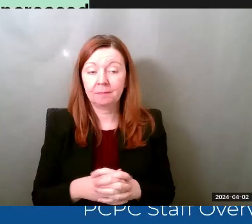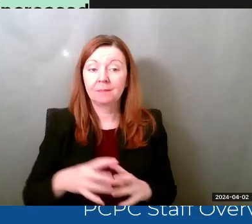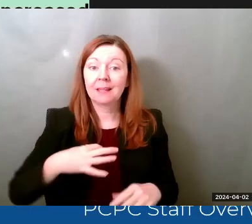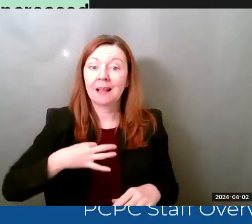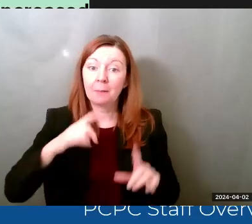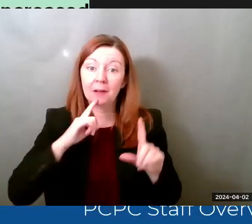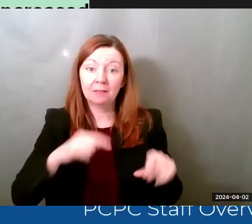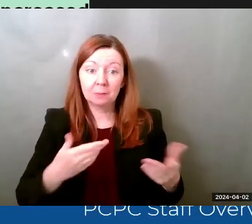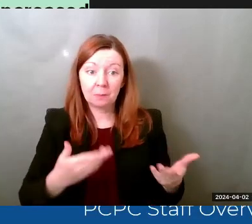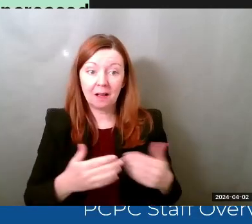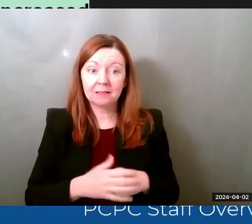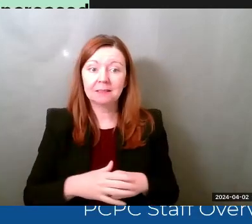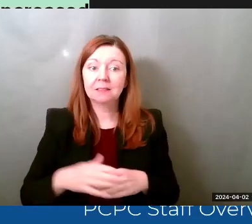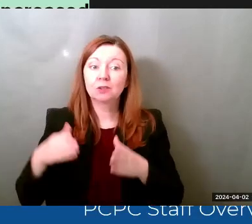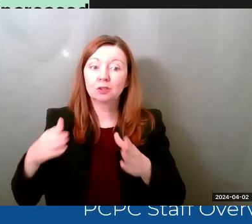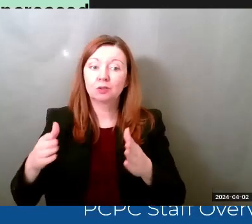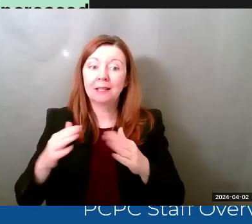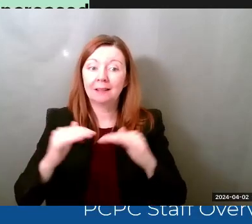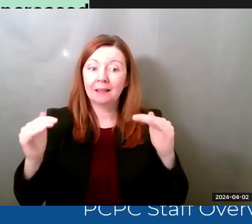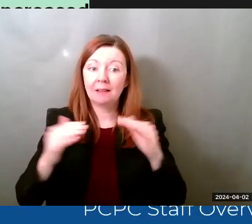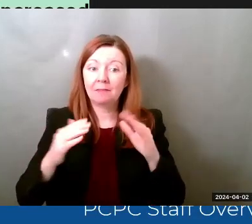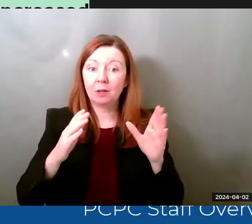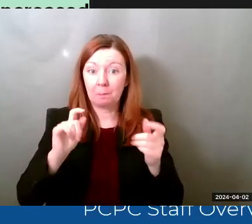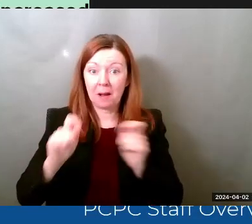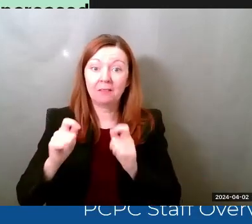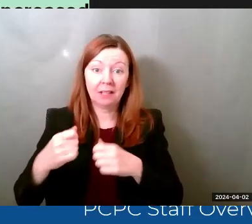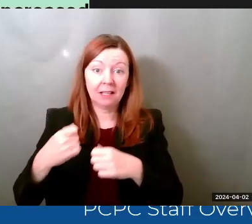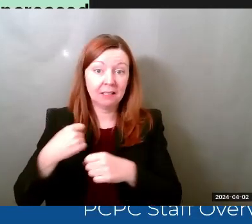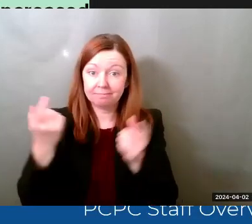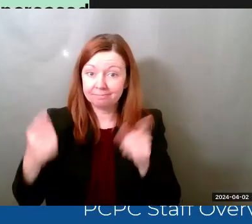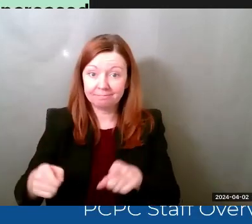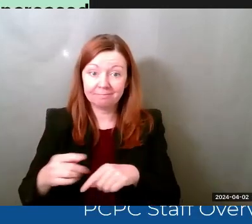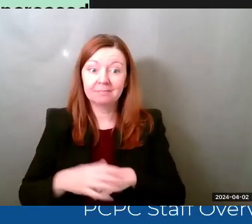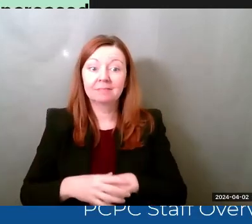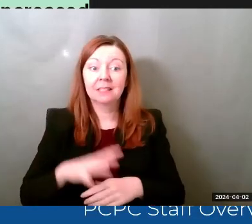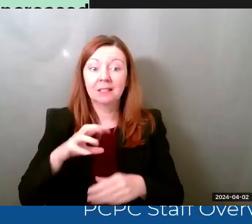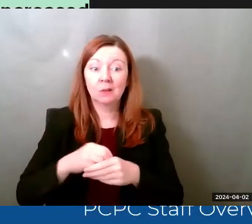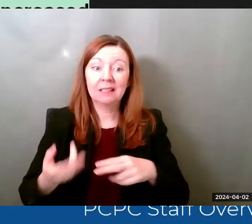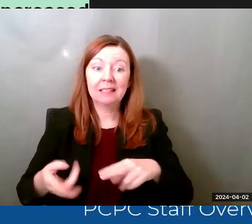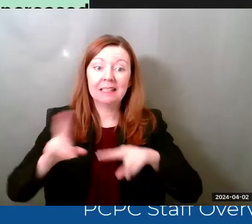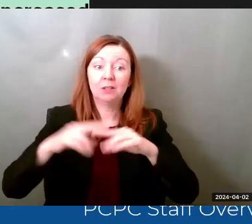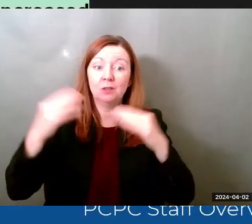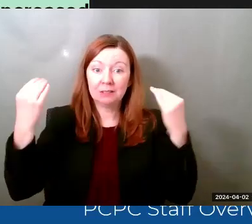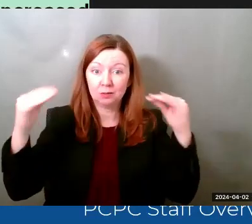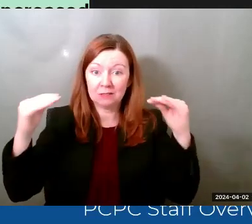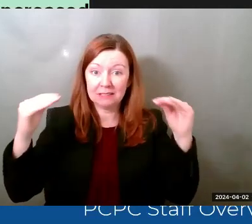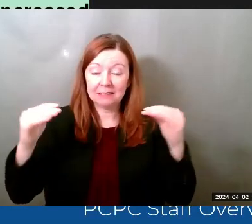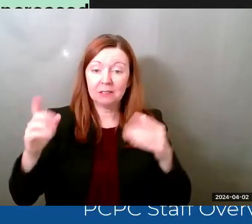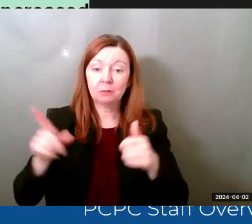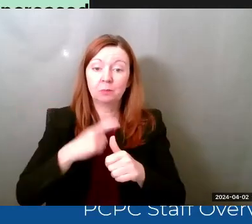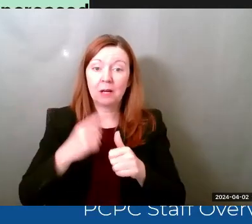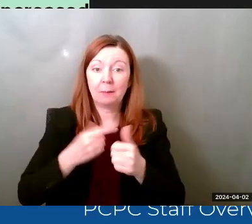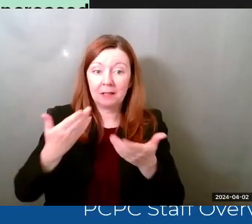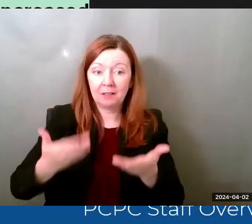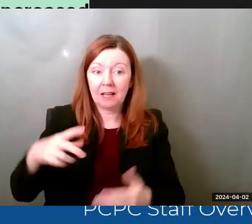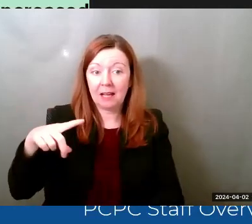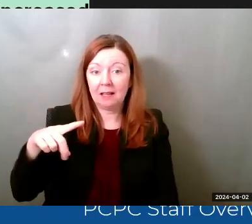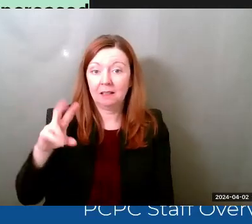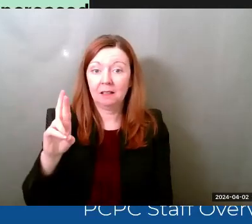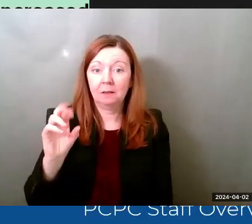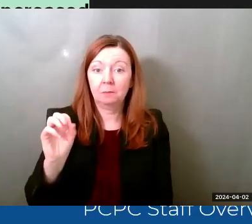applicant response is that street-level modifications have been made, including increased retail, primarily at the